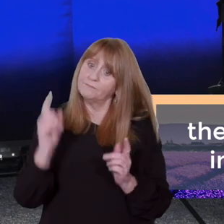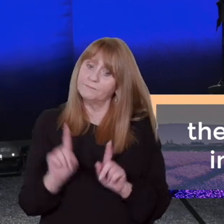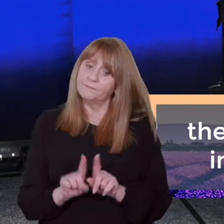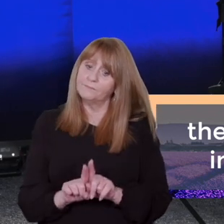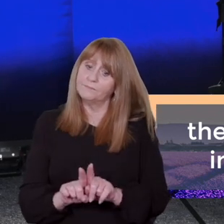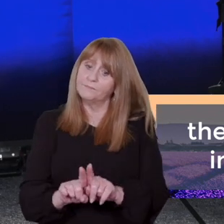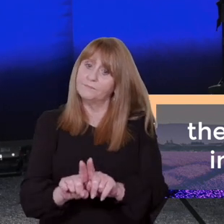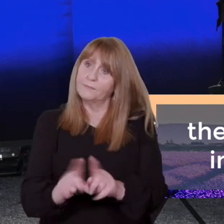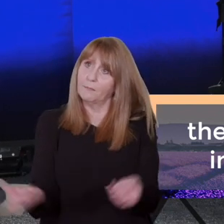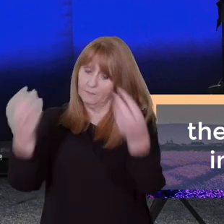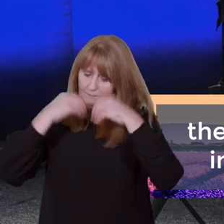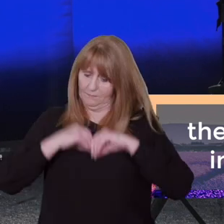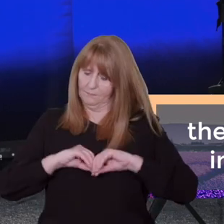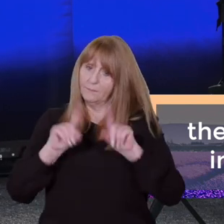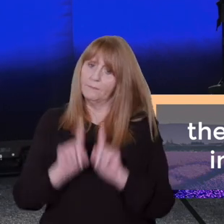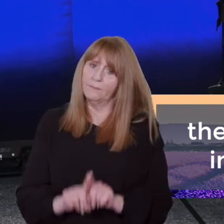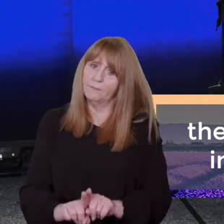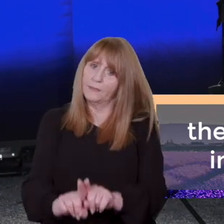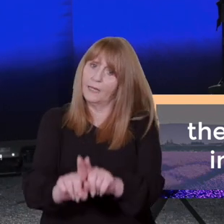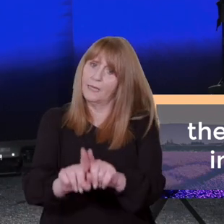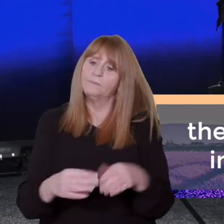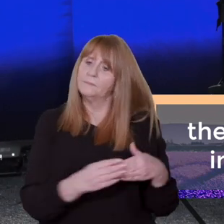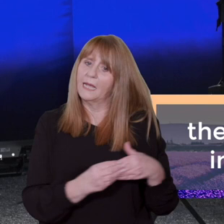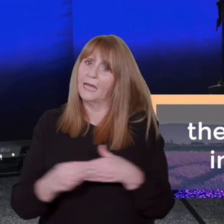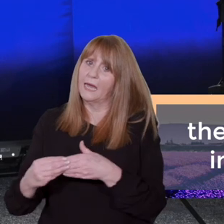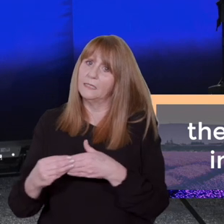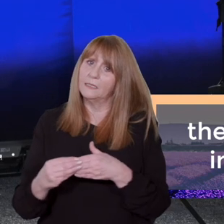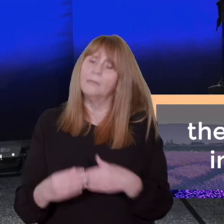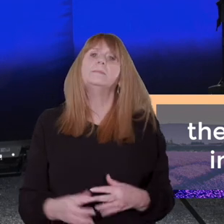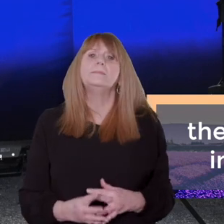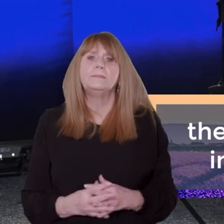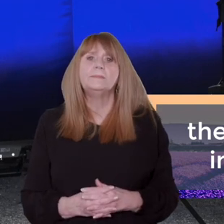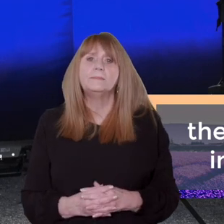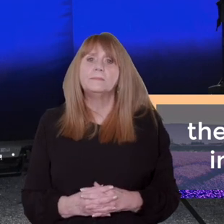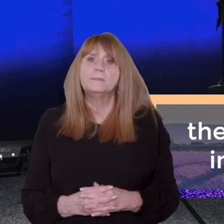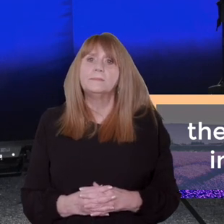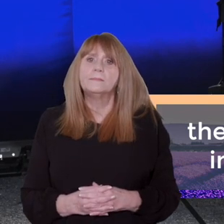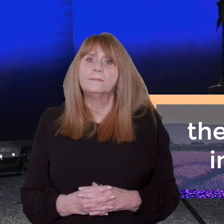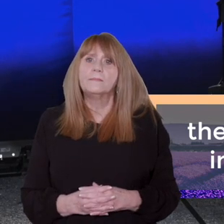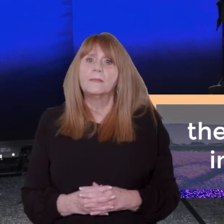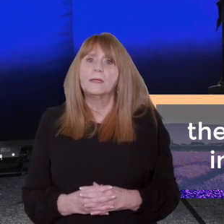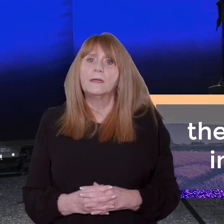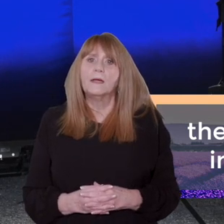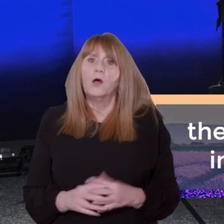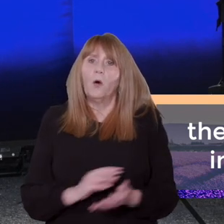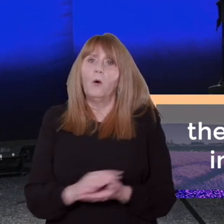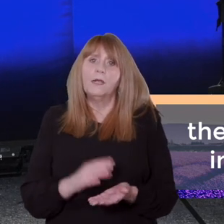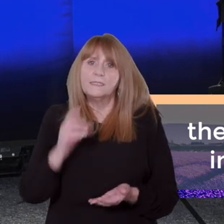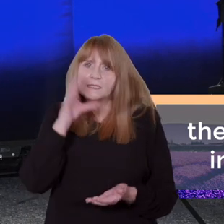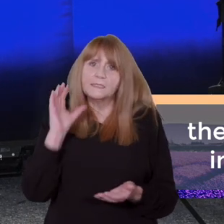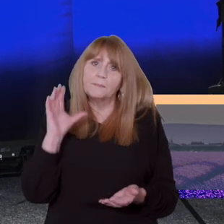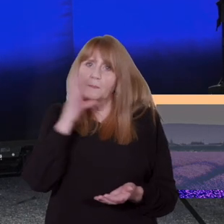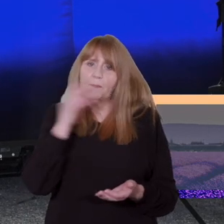Holy Spirit whom the Father will send in my name, in my place, to represent me and act on